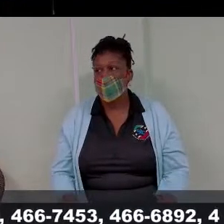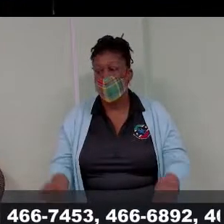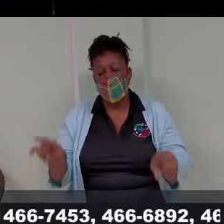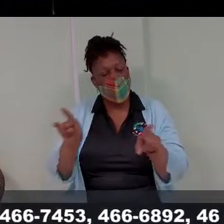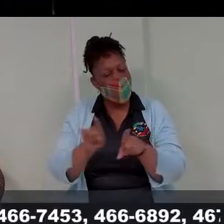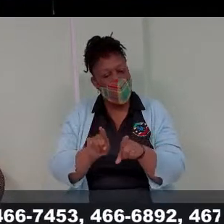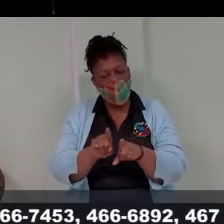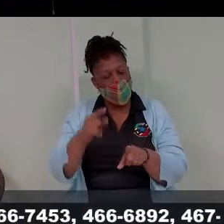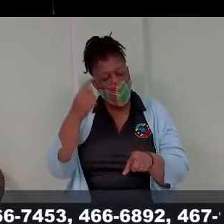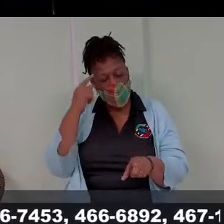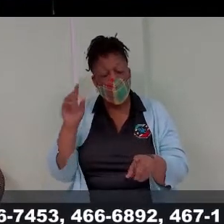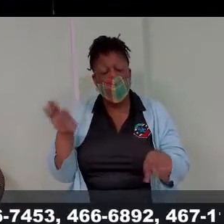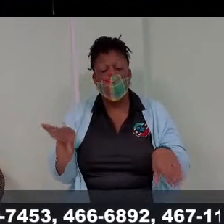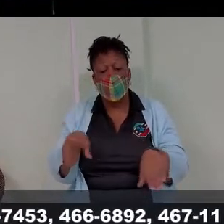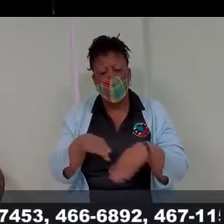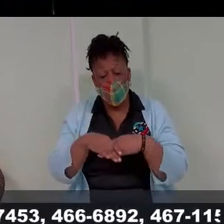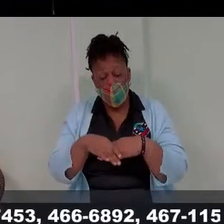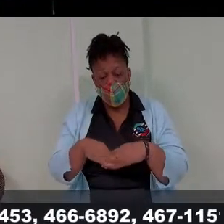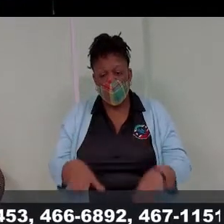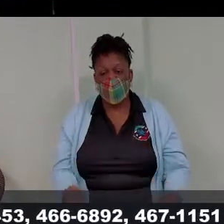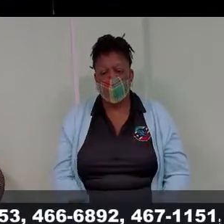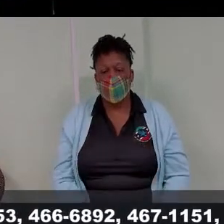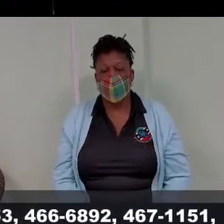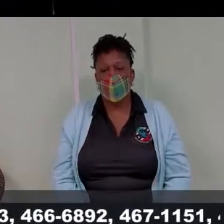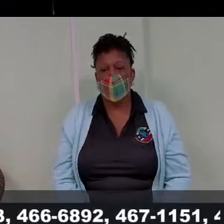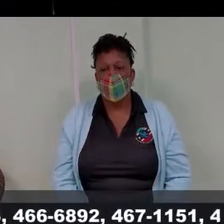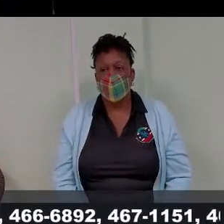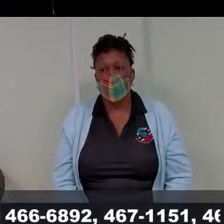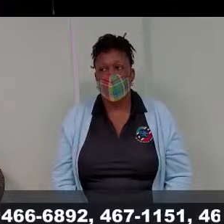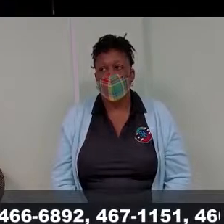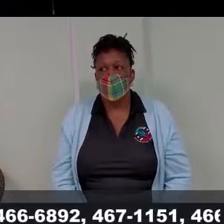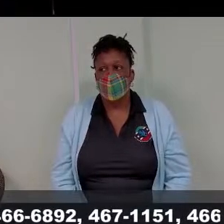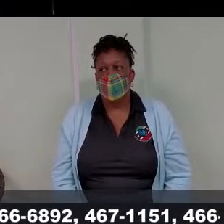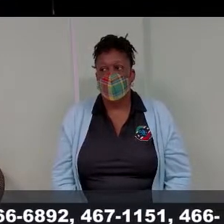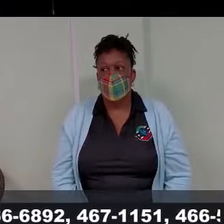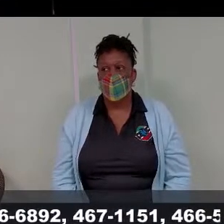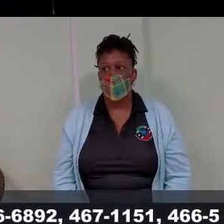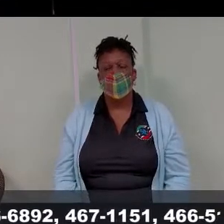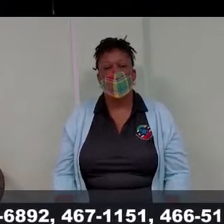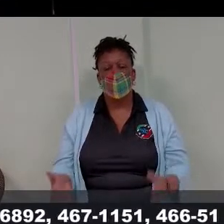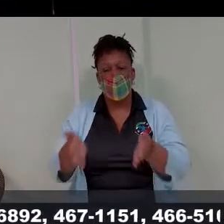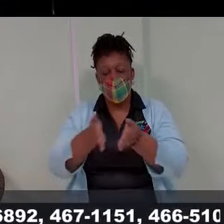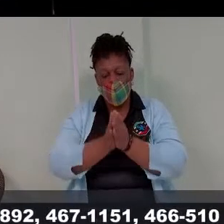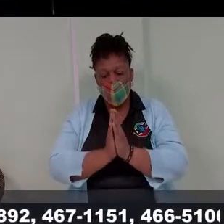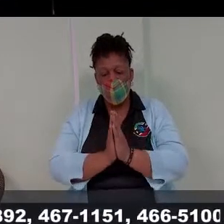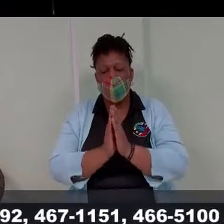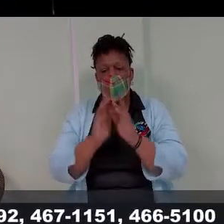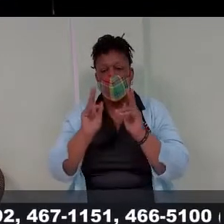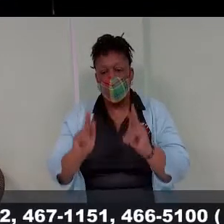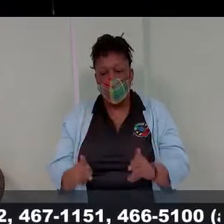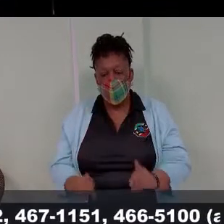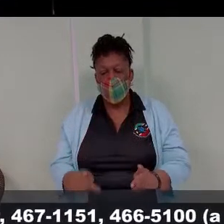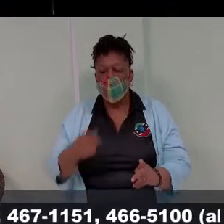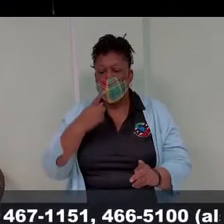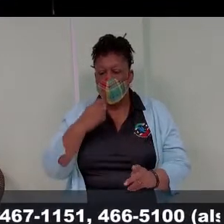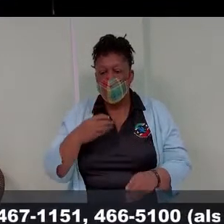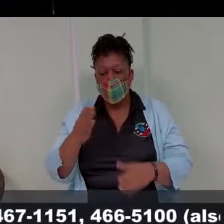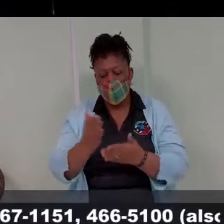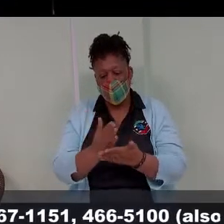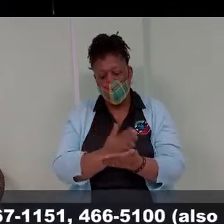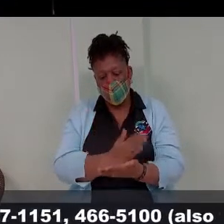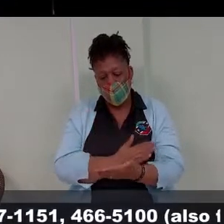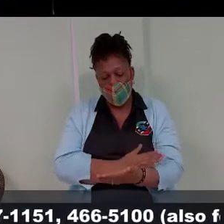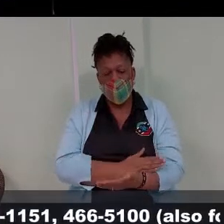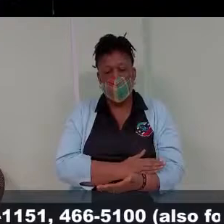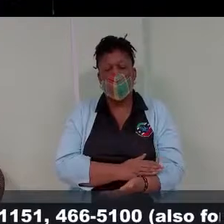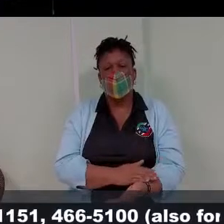apply for weddings. We are asking that funeral undertakers, wedding planners, pastors,